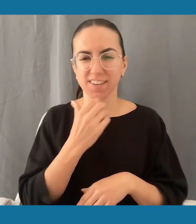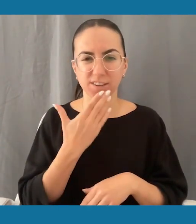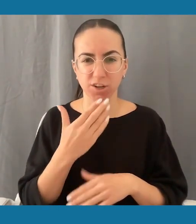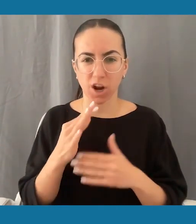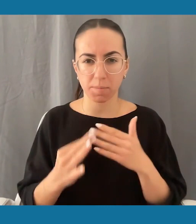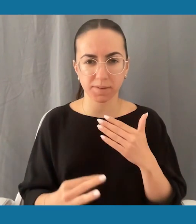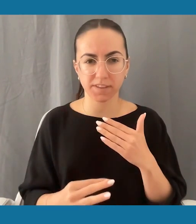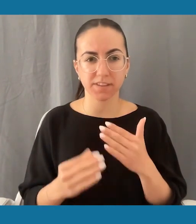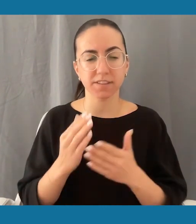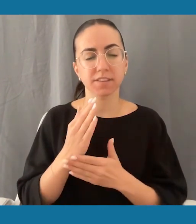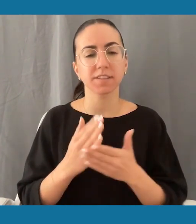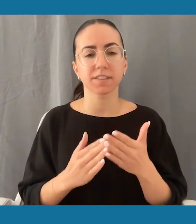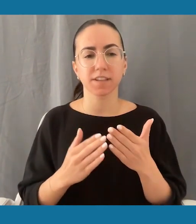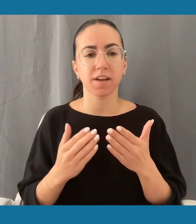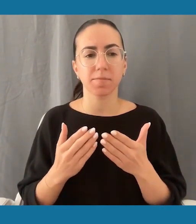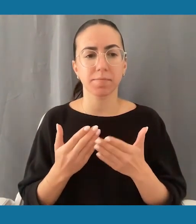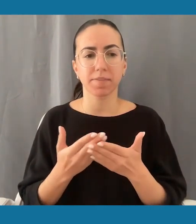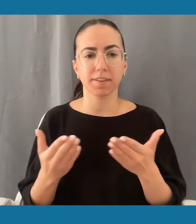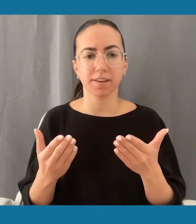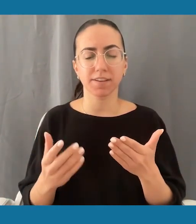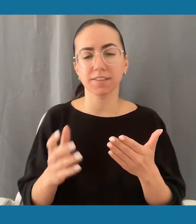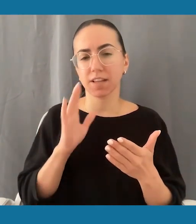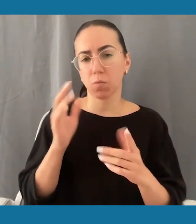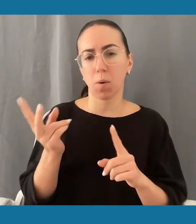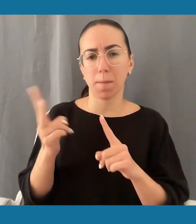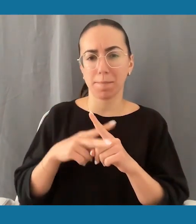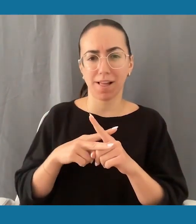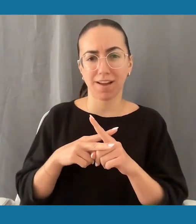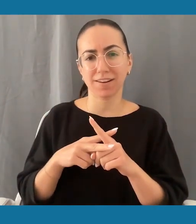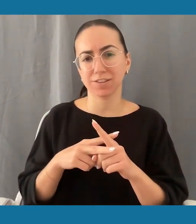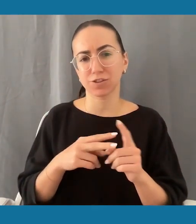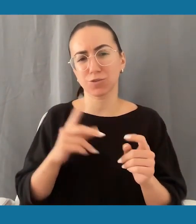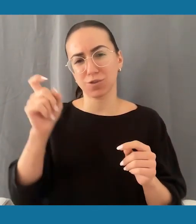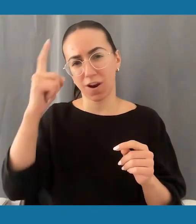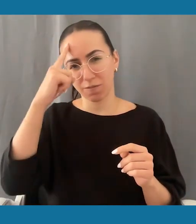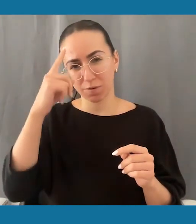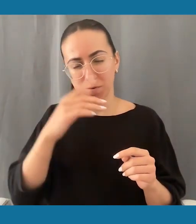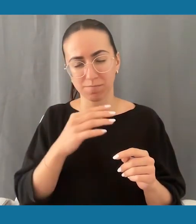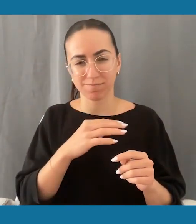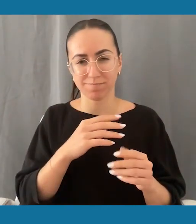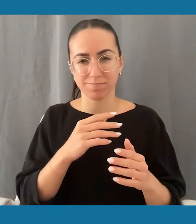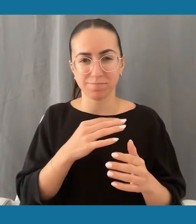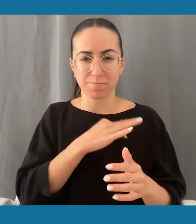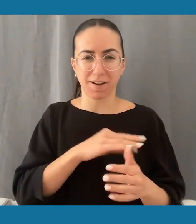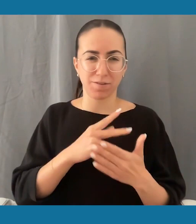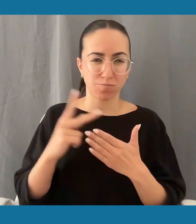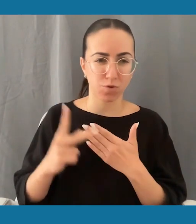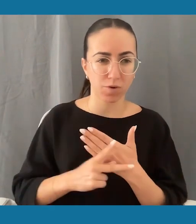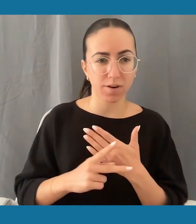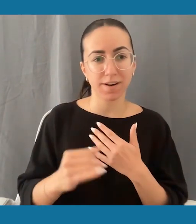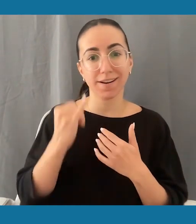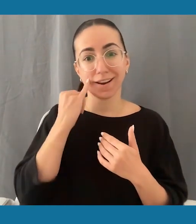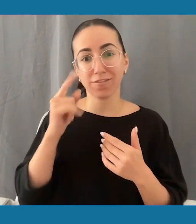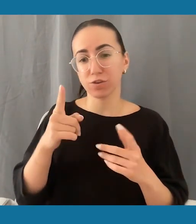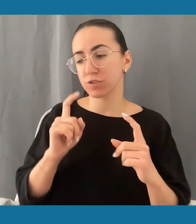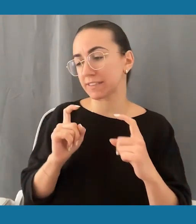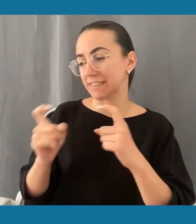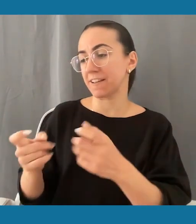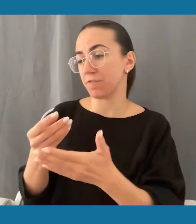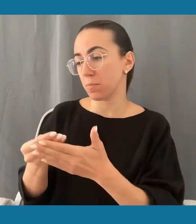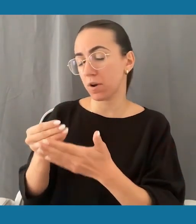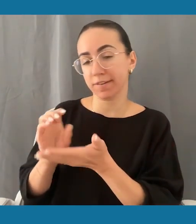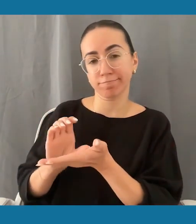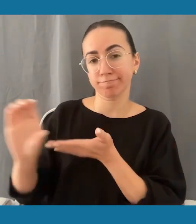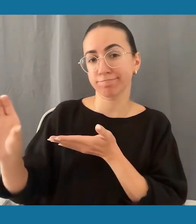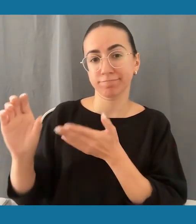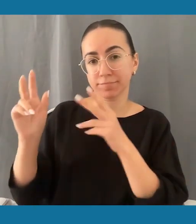are asset and income tests that apply to certain government benefits programs. And if you simply give the money when you die outright to